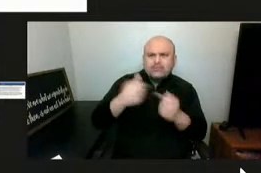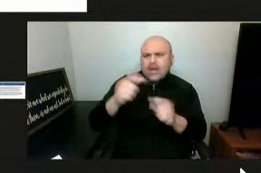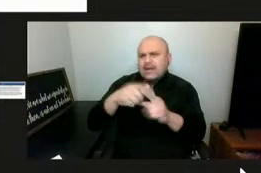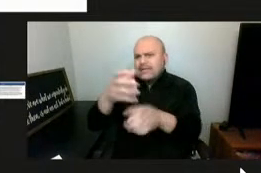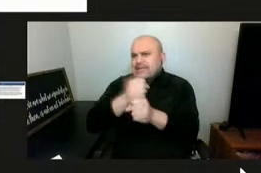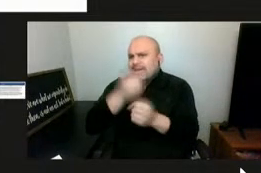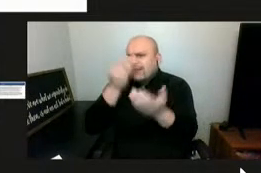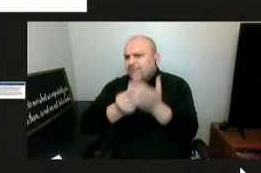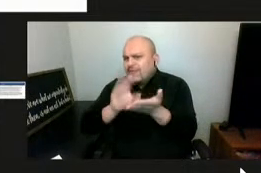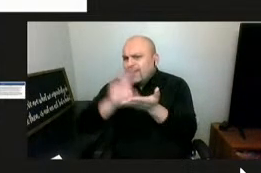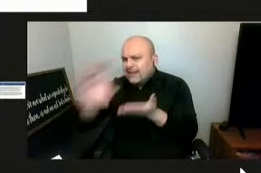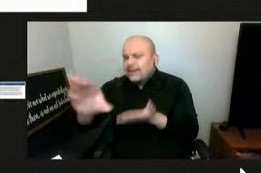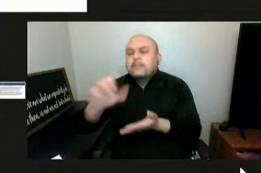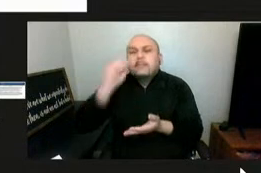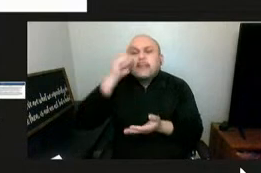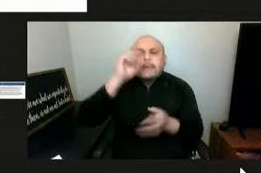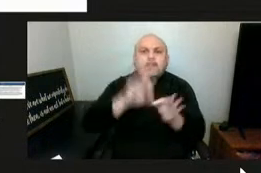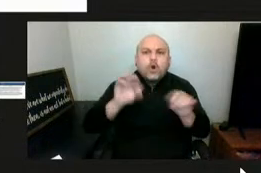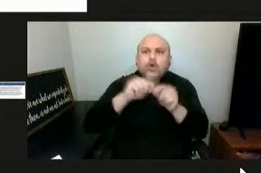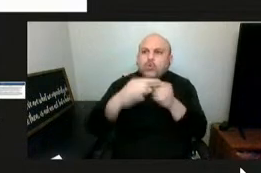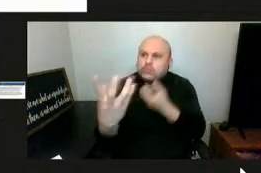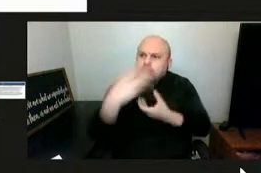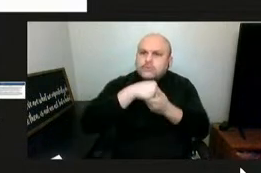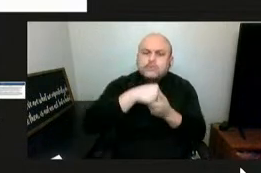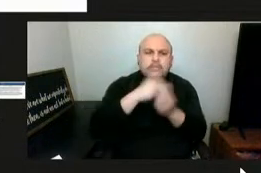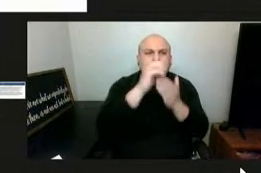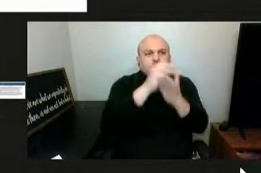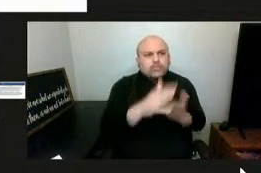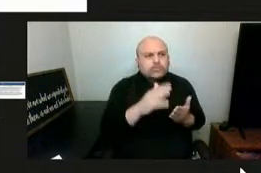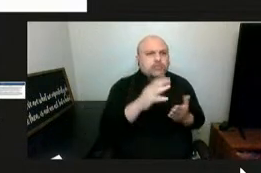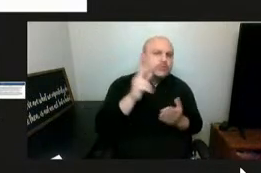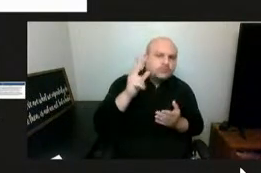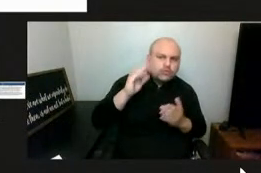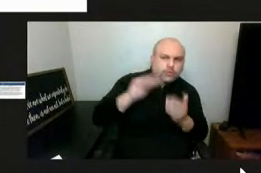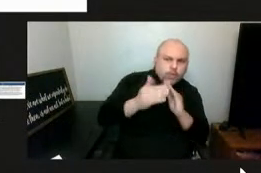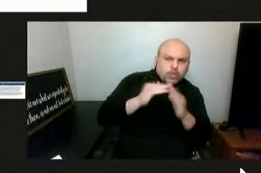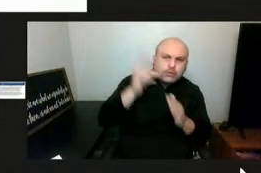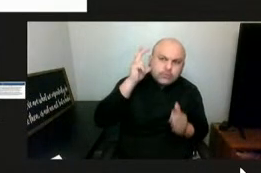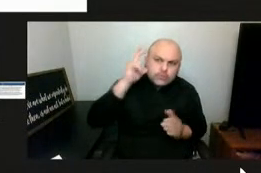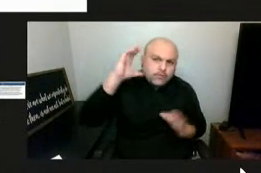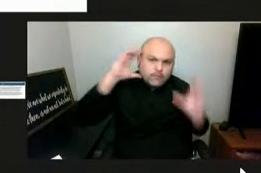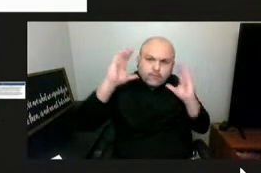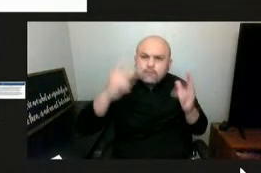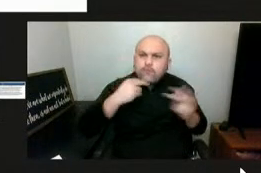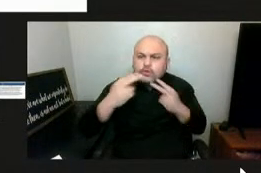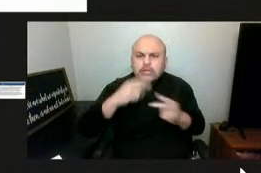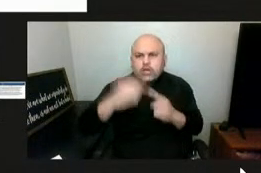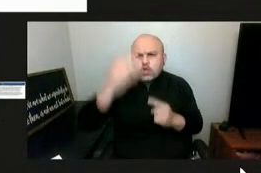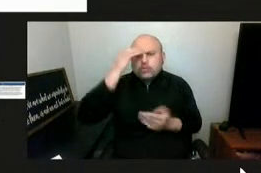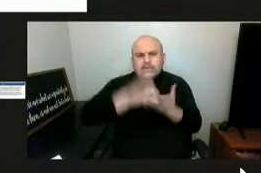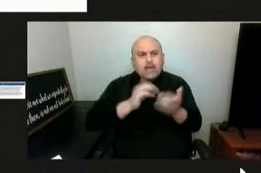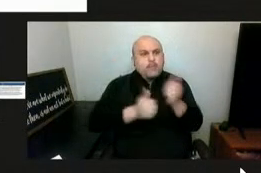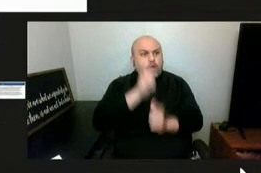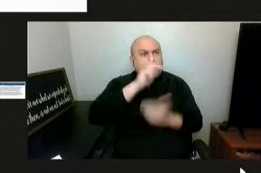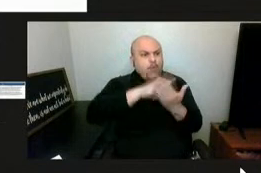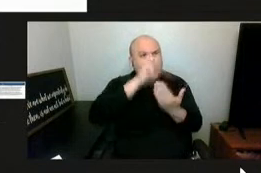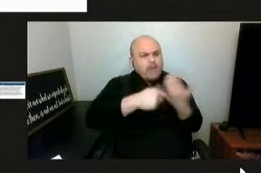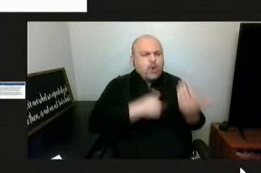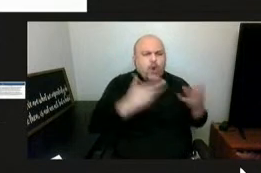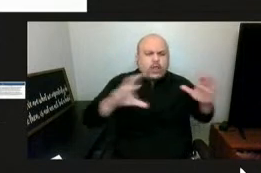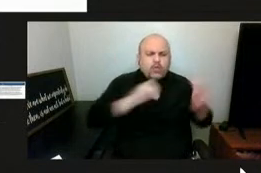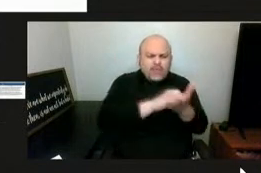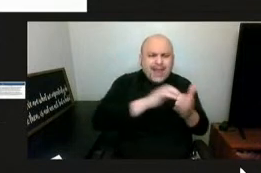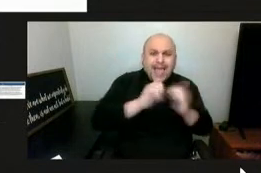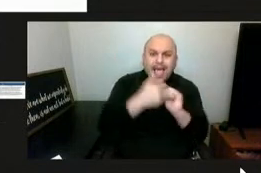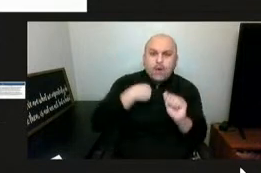is a way to integrate community leadership, community voice, acknowledging that many of our programs already do this. How can we ensure